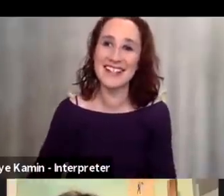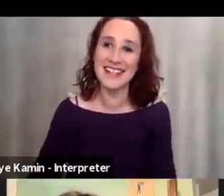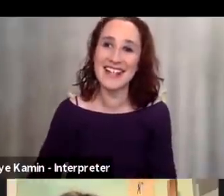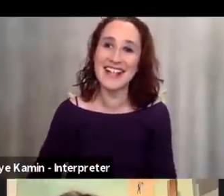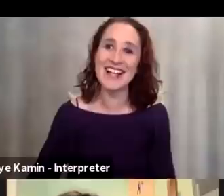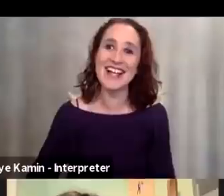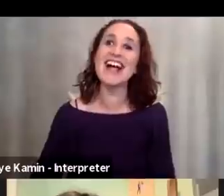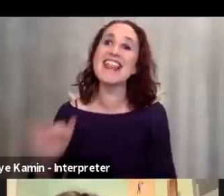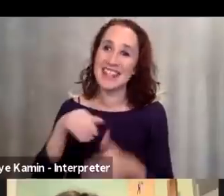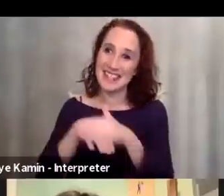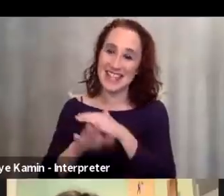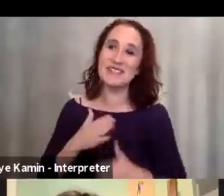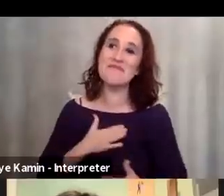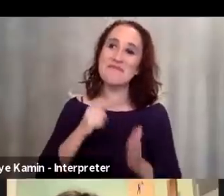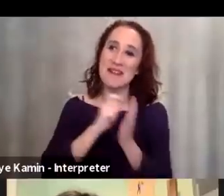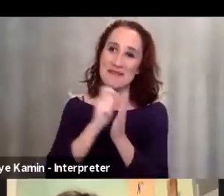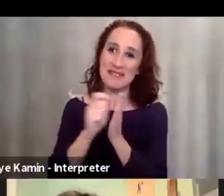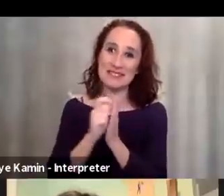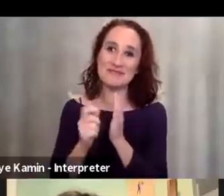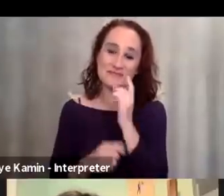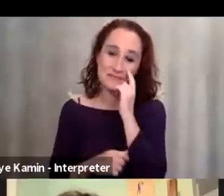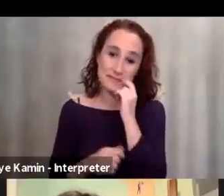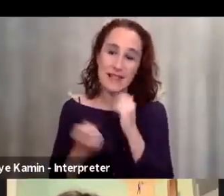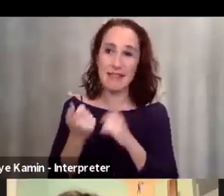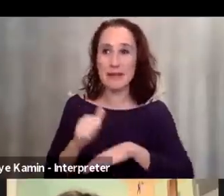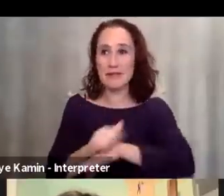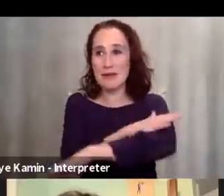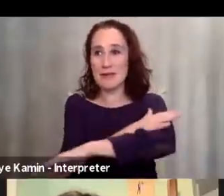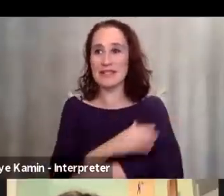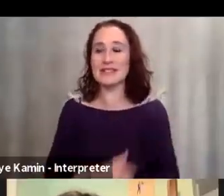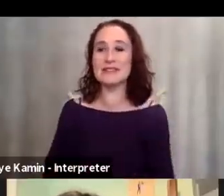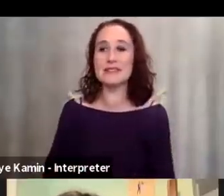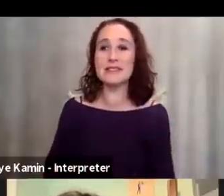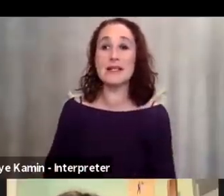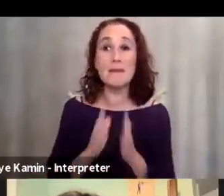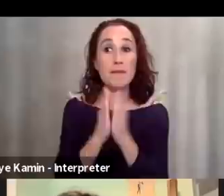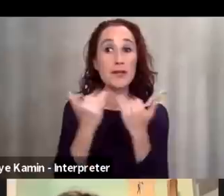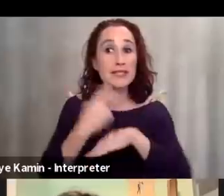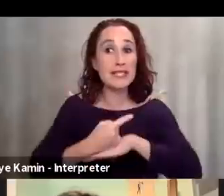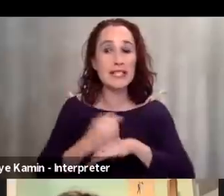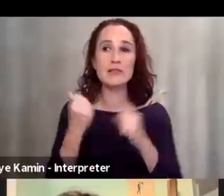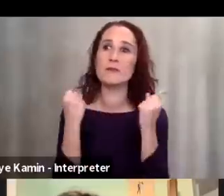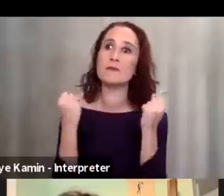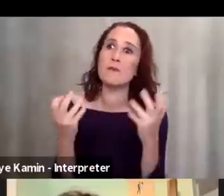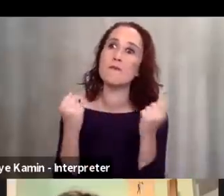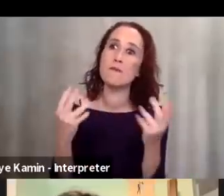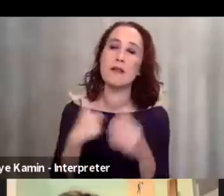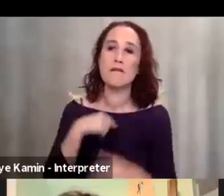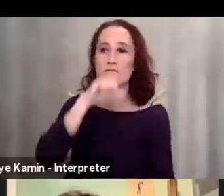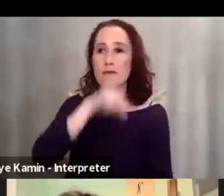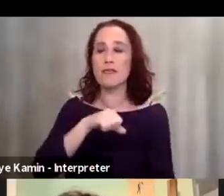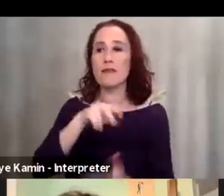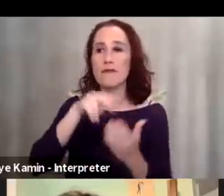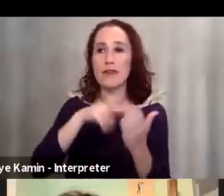too. Definitely leaned a little bit creepy. And as far as books today, there are so many. I just love reading middle